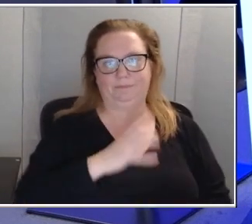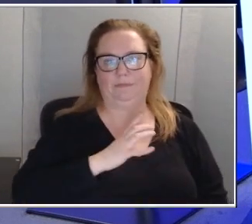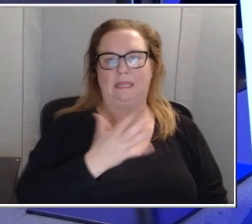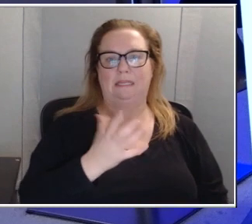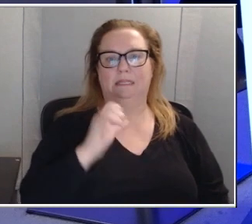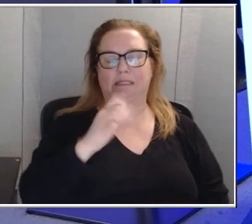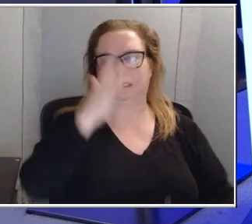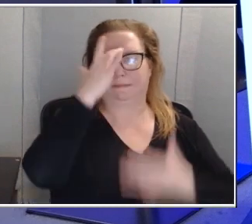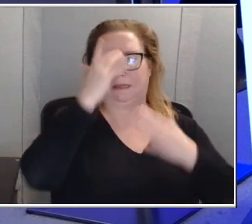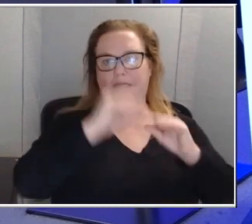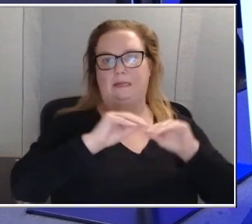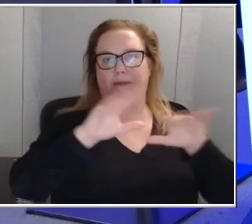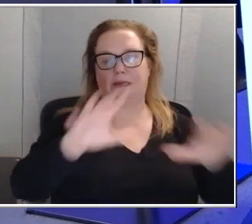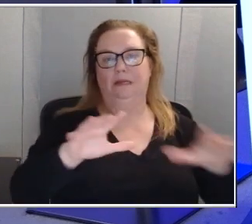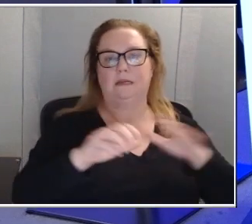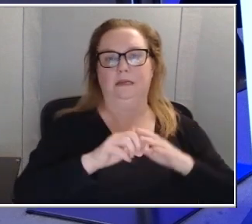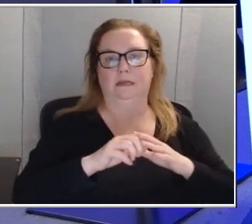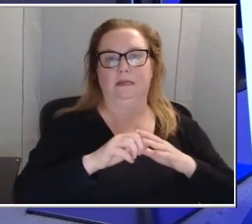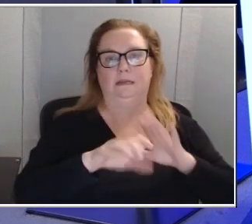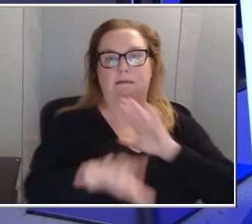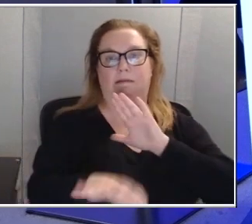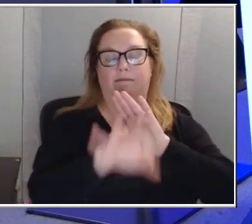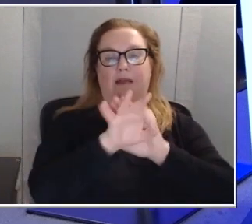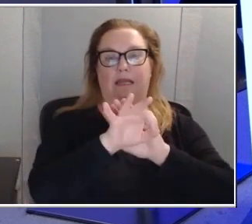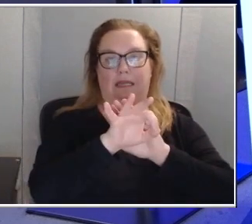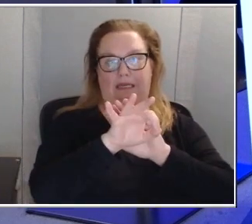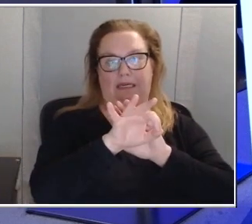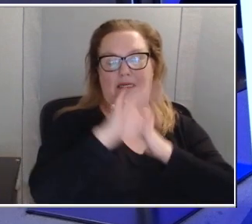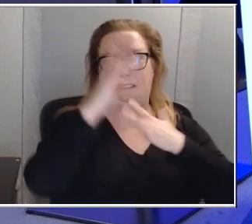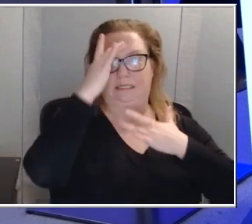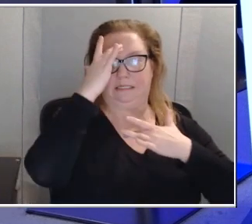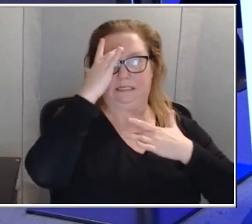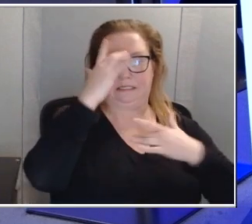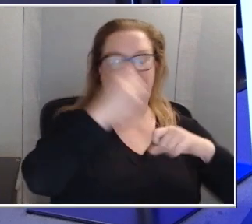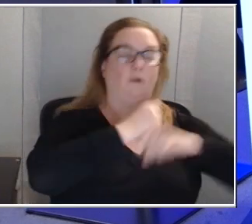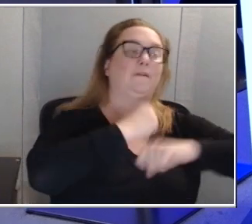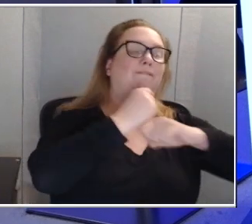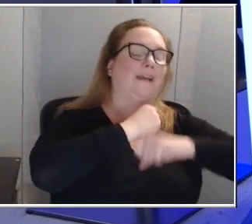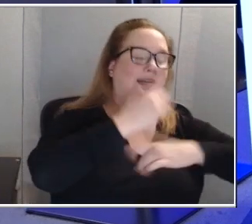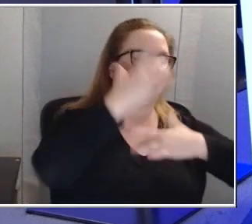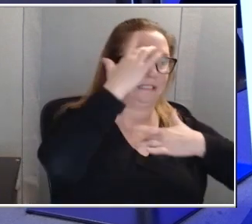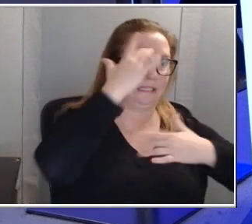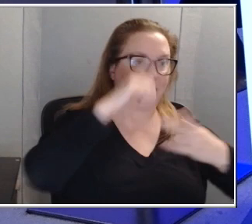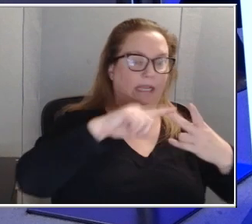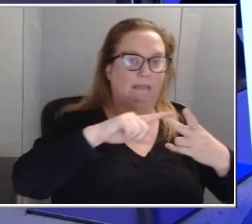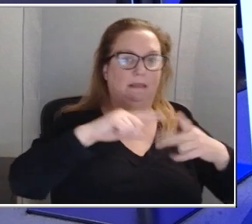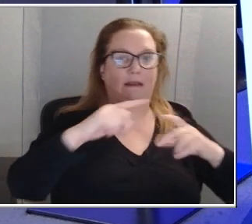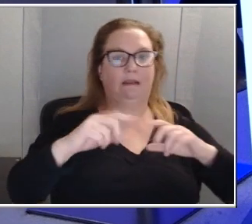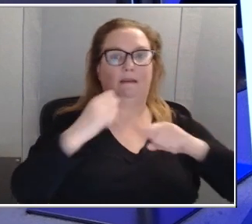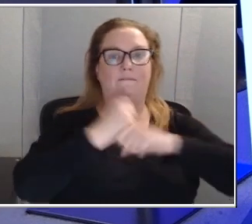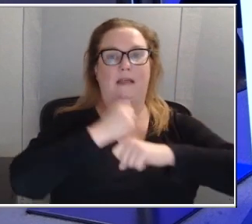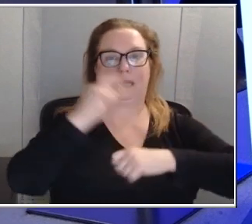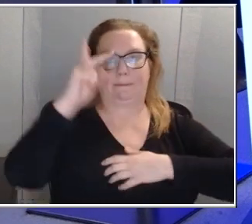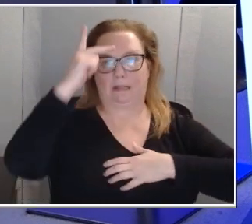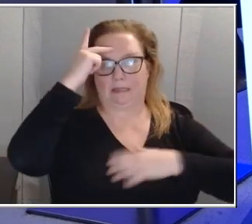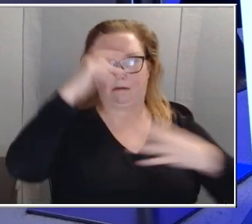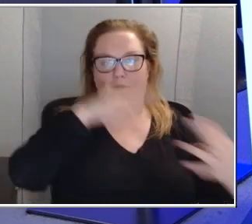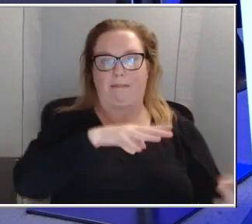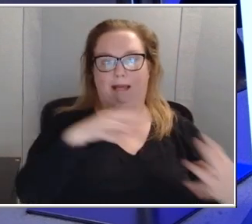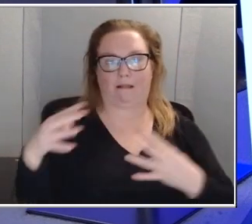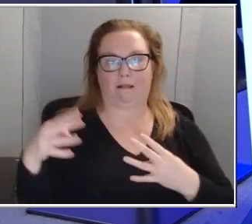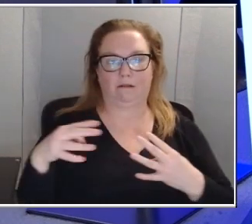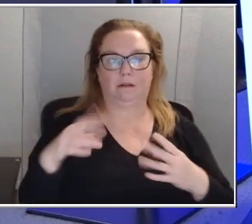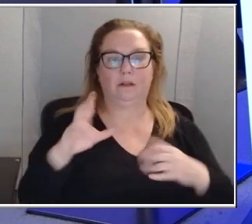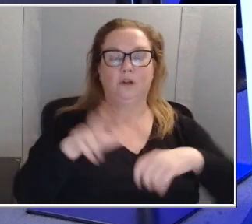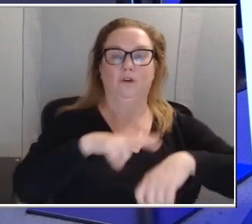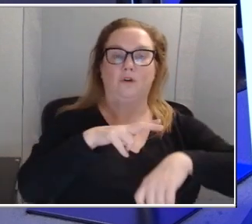pandemic, it's one thing to fight a disease, it's another thing to fight a big political battle in the midst of the disease. Normally what I found is that when